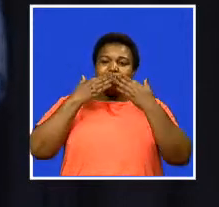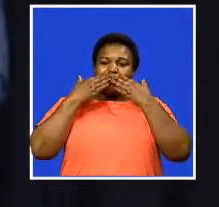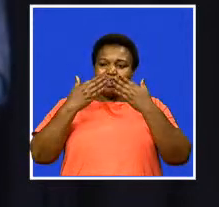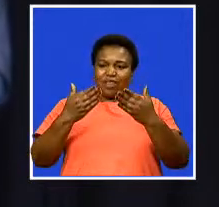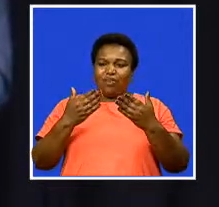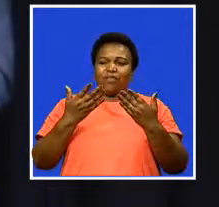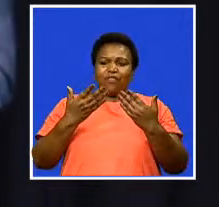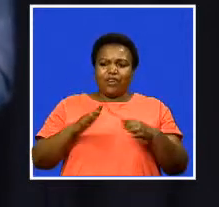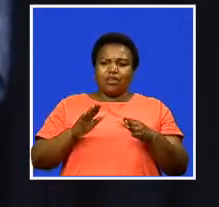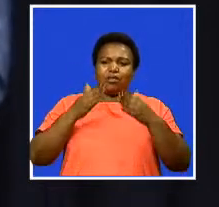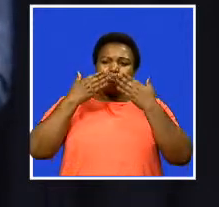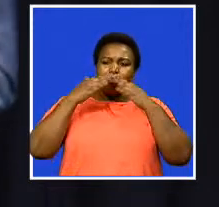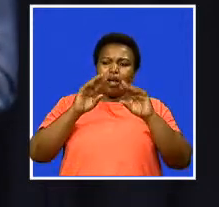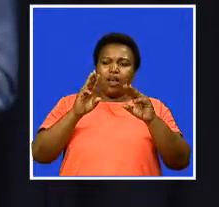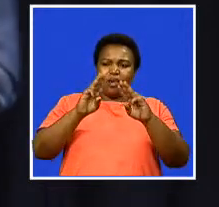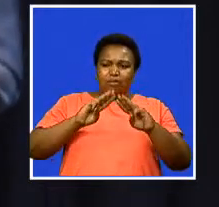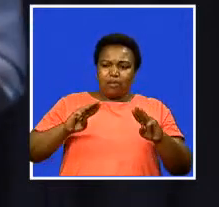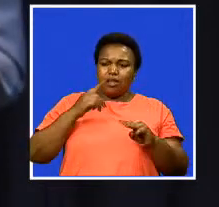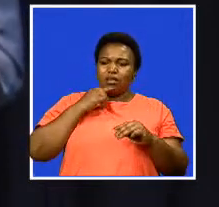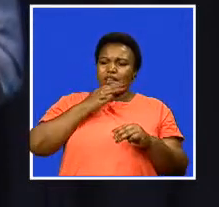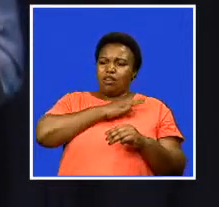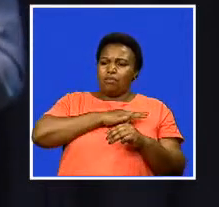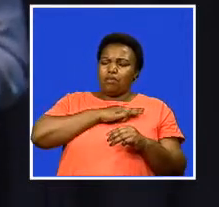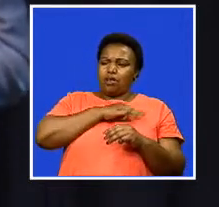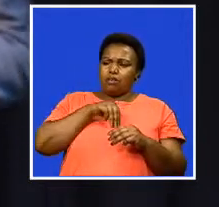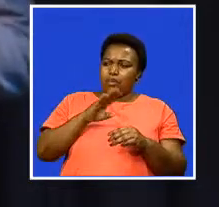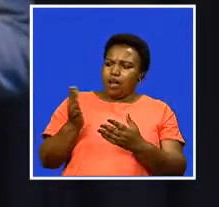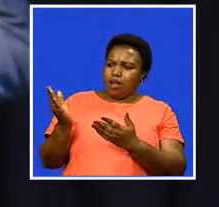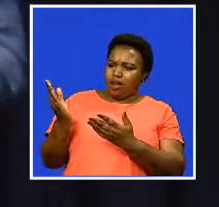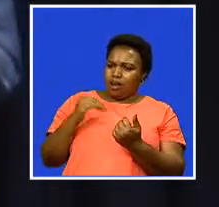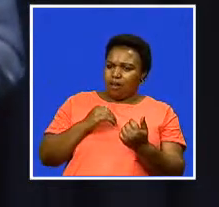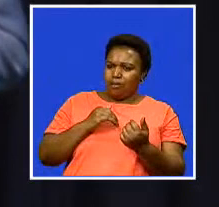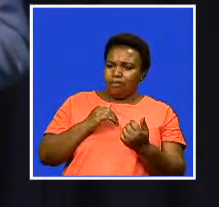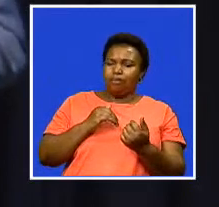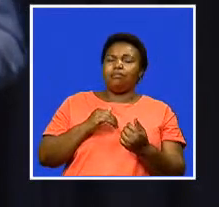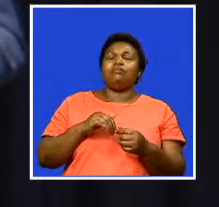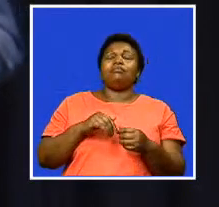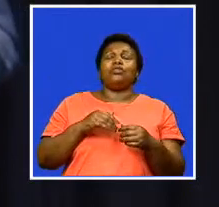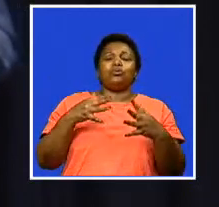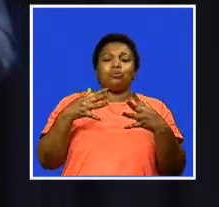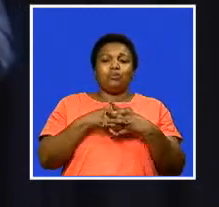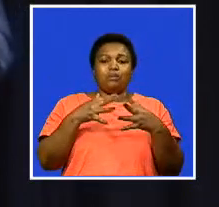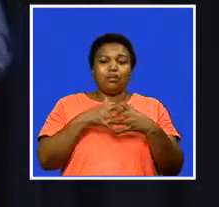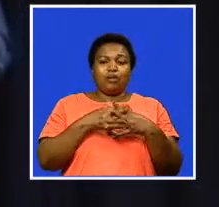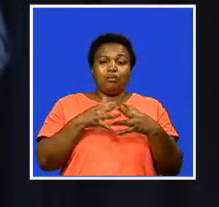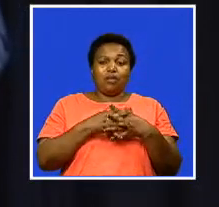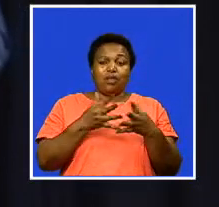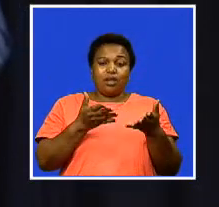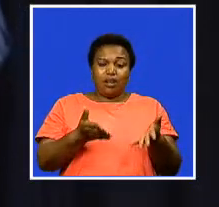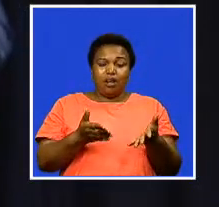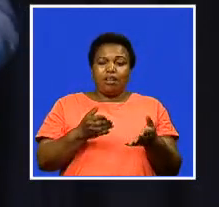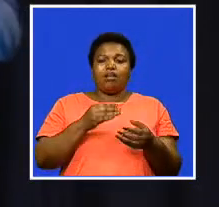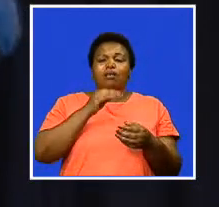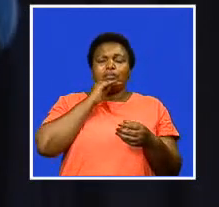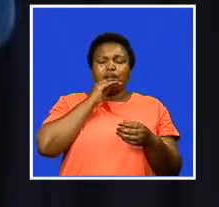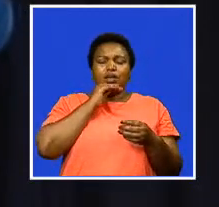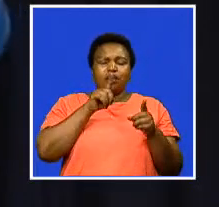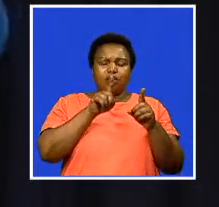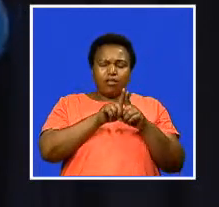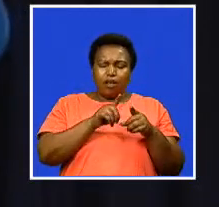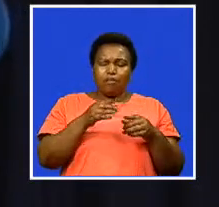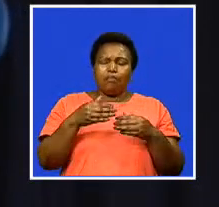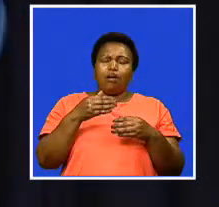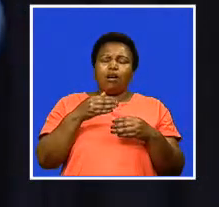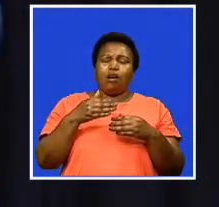donate lenza ukuthi aside la nabo batimbanzakanya nalomsebenti wengwenyama wokufikela